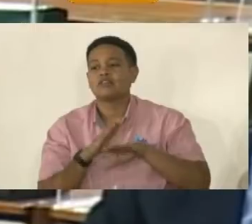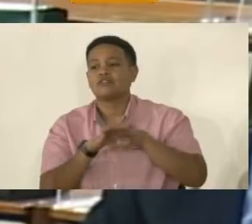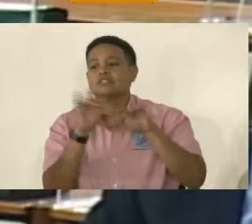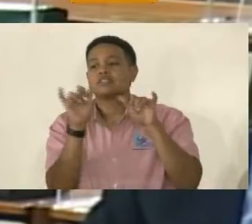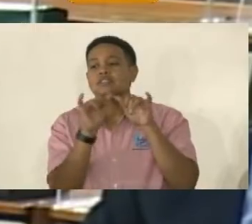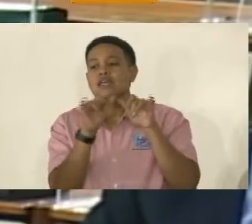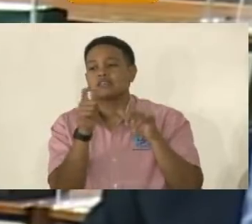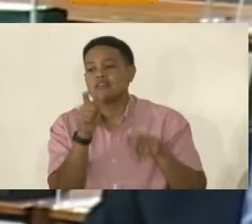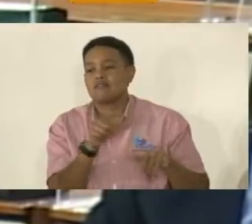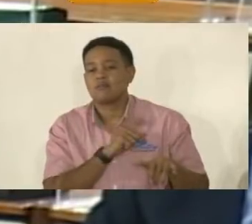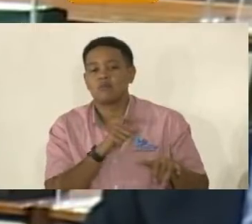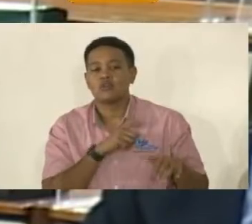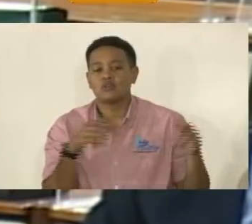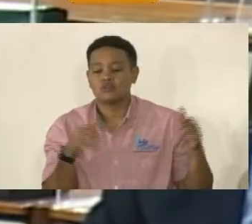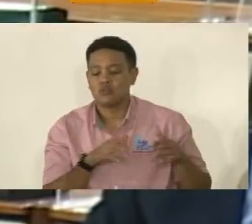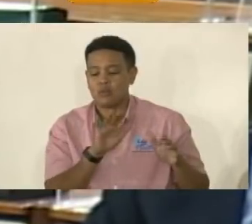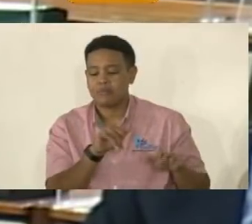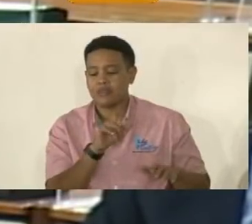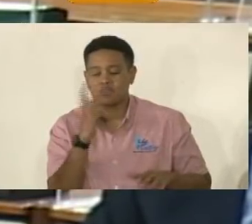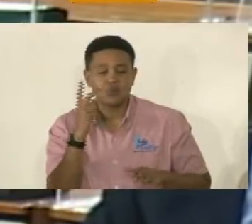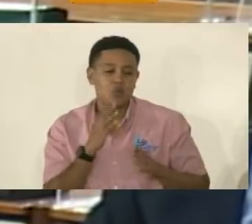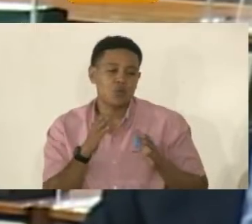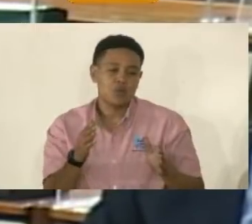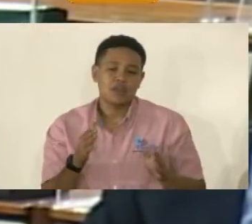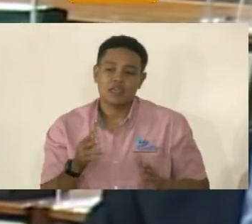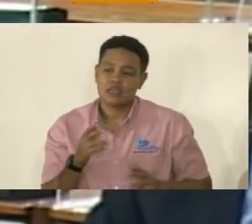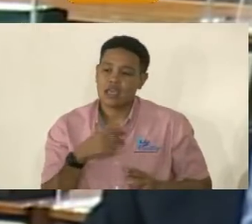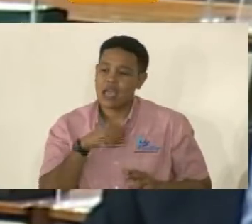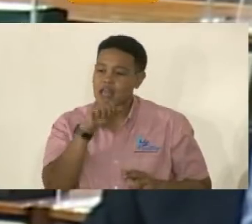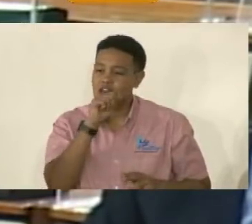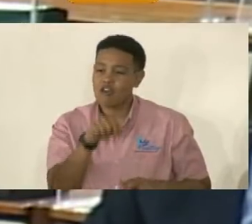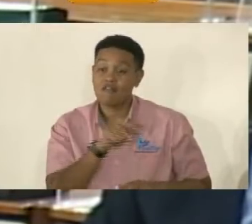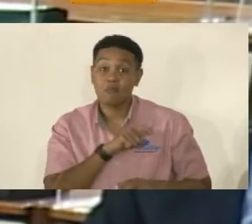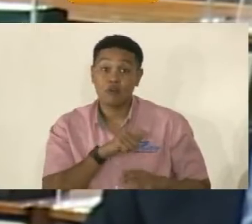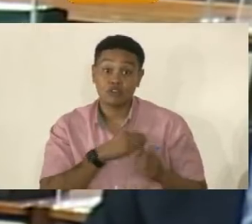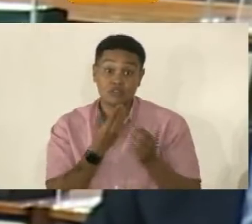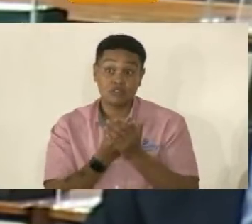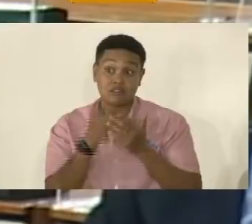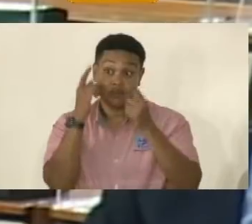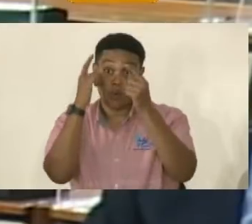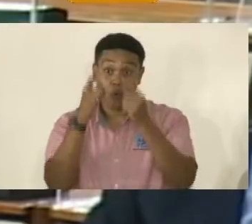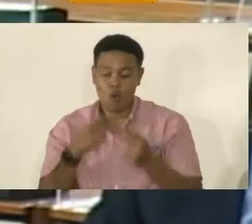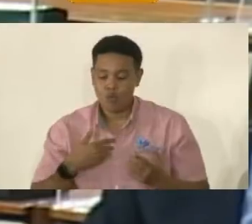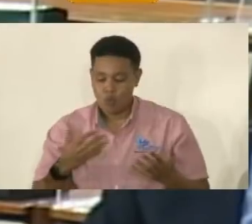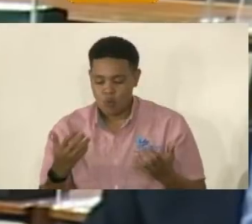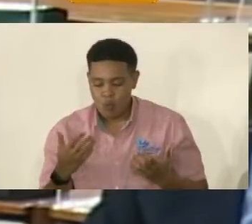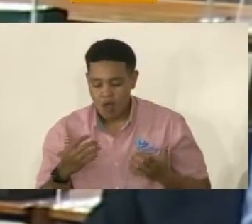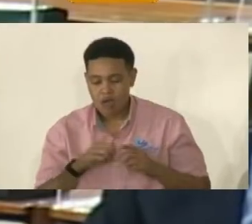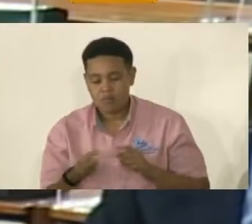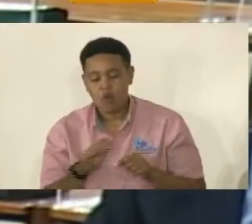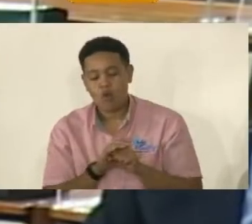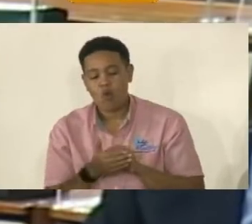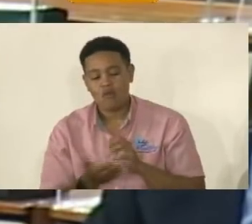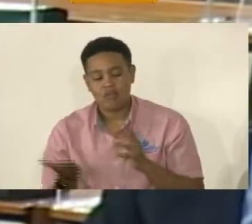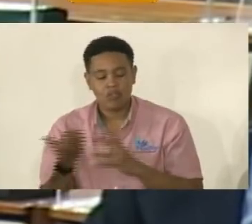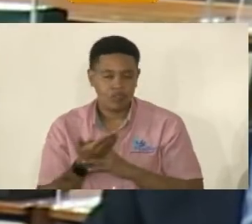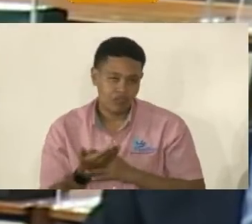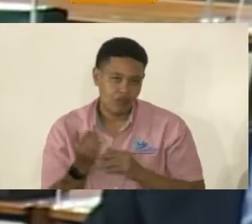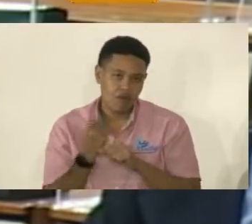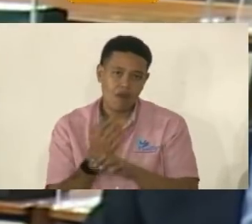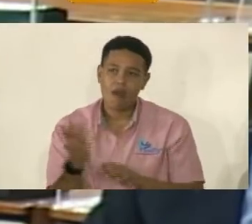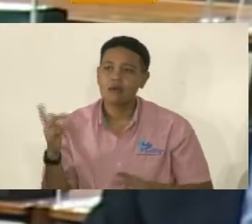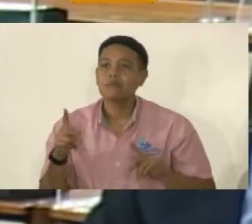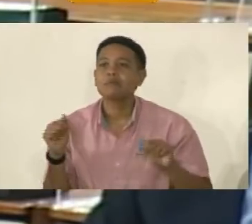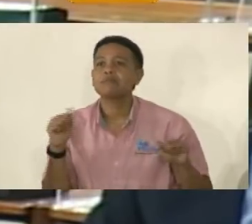force. There's no two ways about that. I would have loved the force to be at the targets that we've set. COVID intervened.